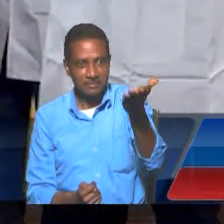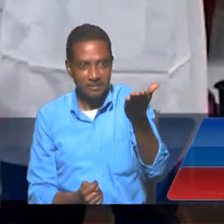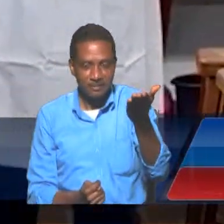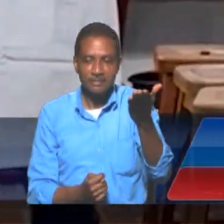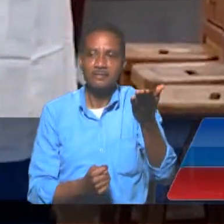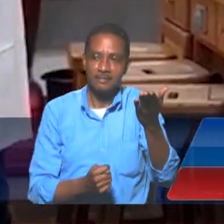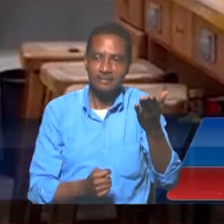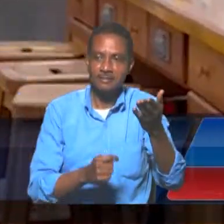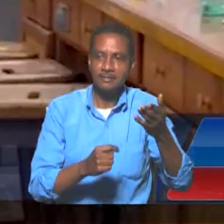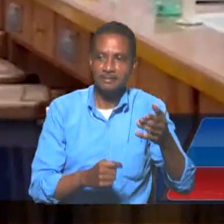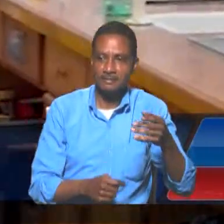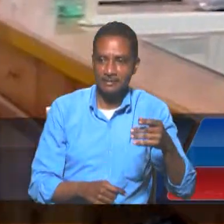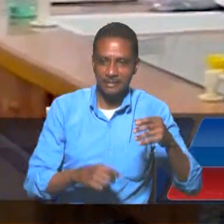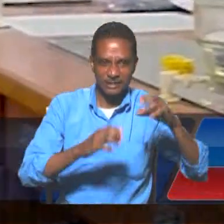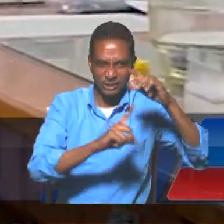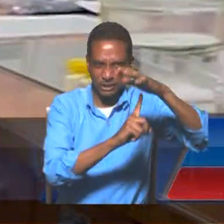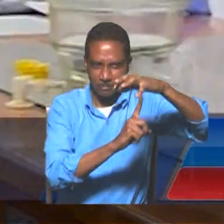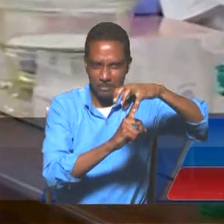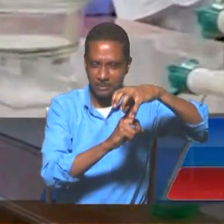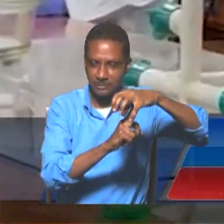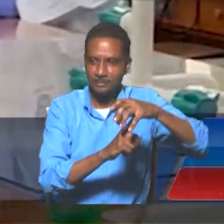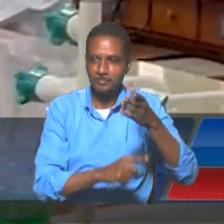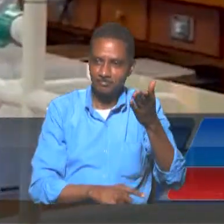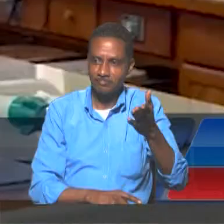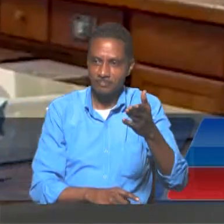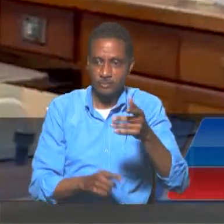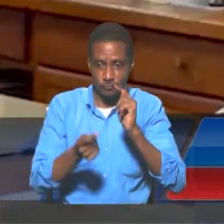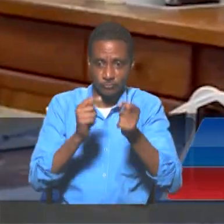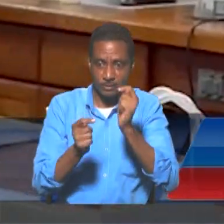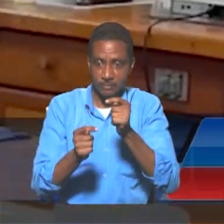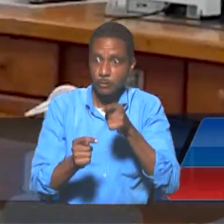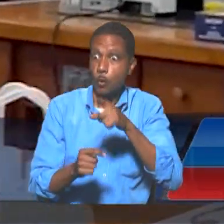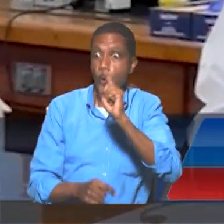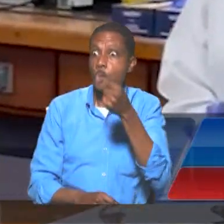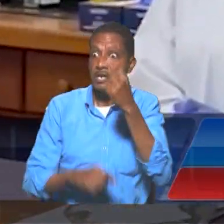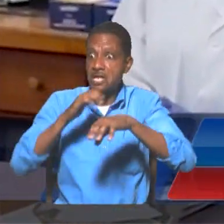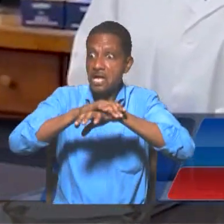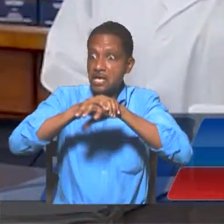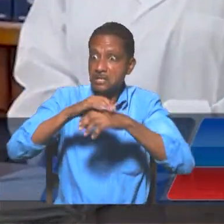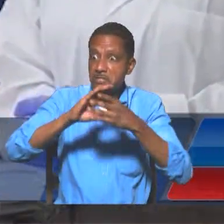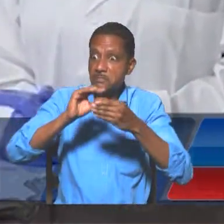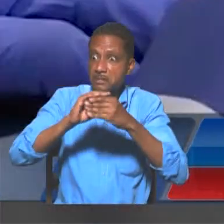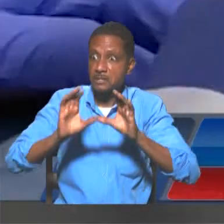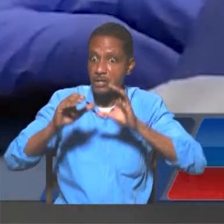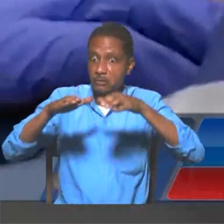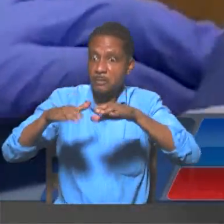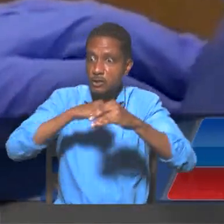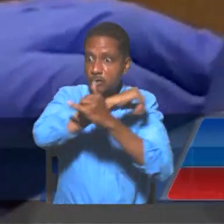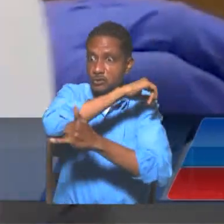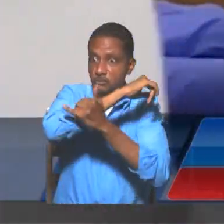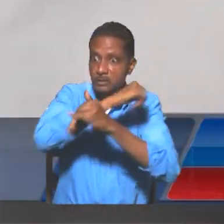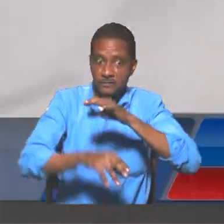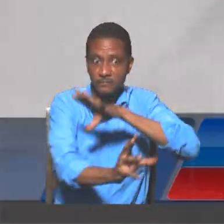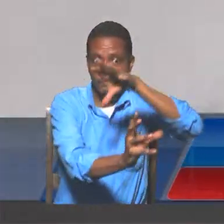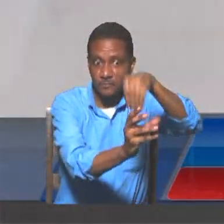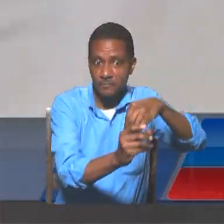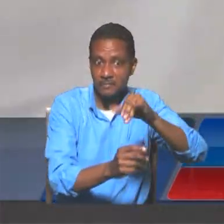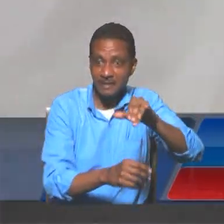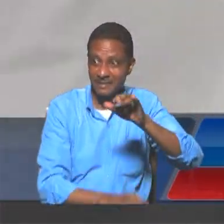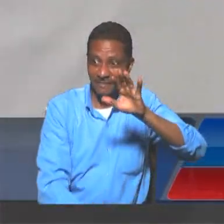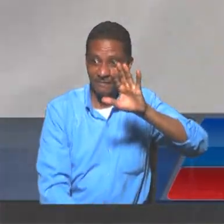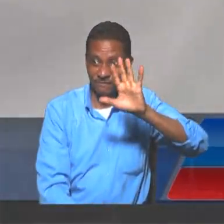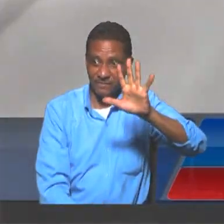Chemistry Olympiad Championship. TNT will be the only English-speaking Caribbean country participating at the